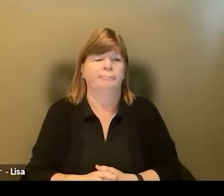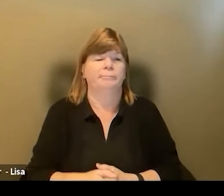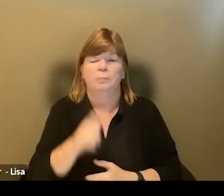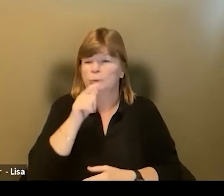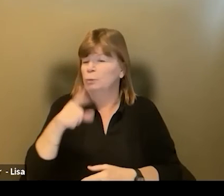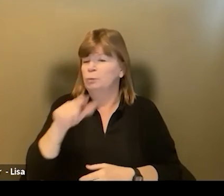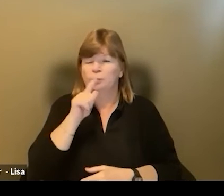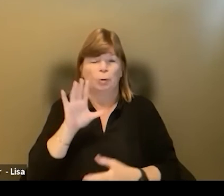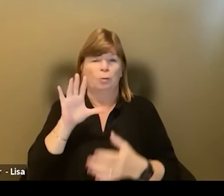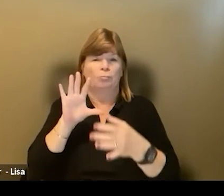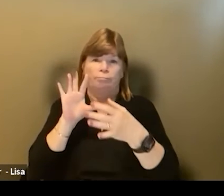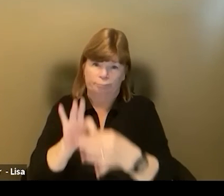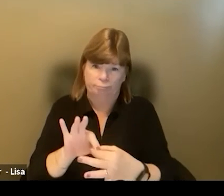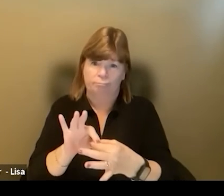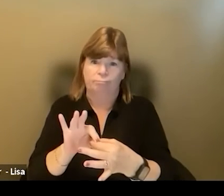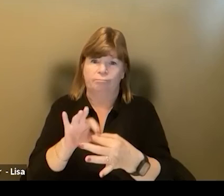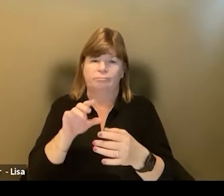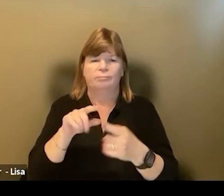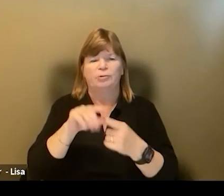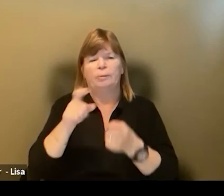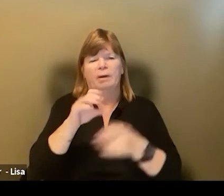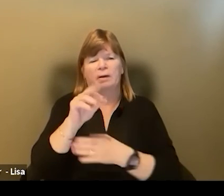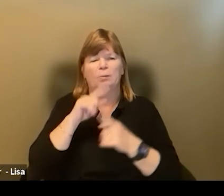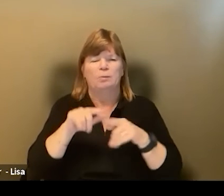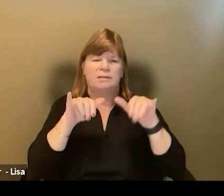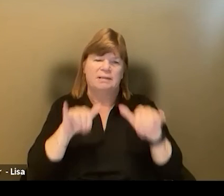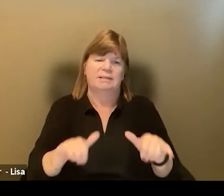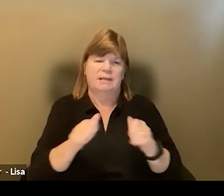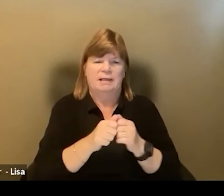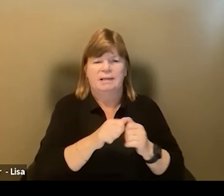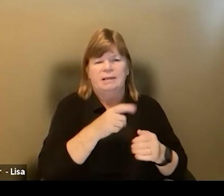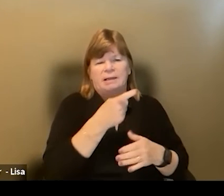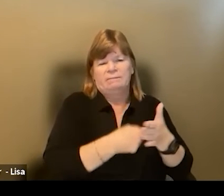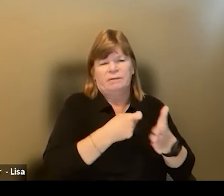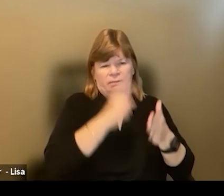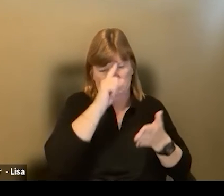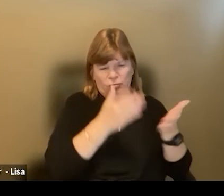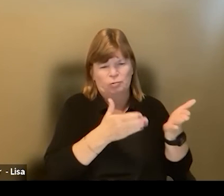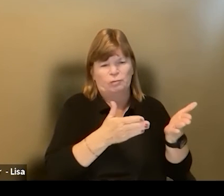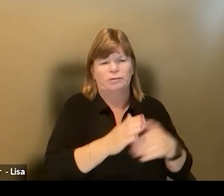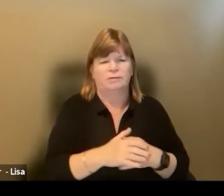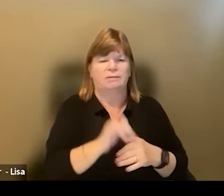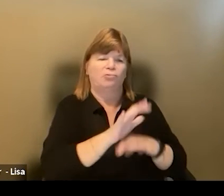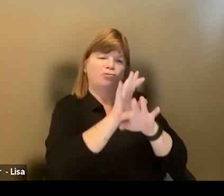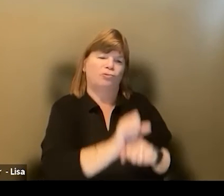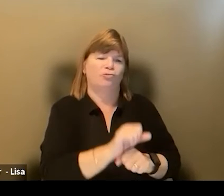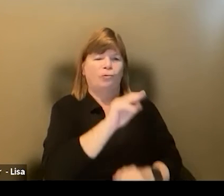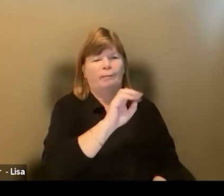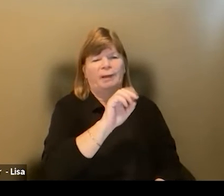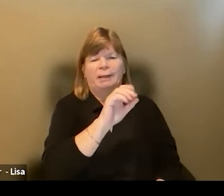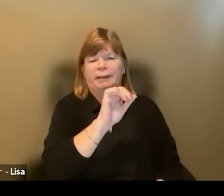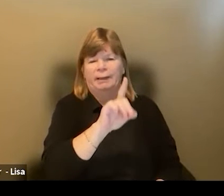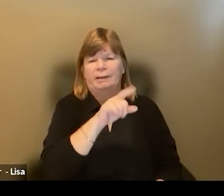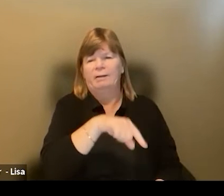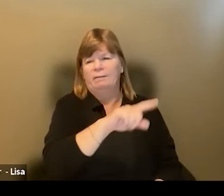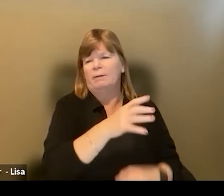Those who do not opt in to managed care will remain in fee-for-service, which is also known as traditional Medicaid, and